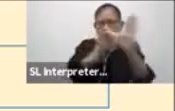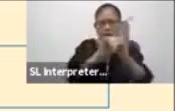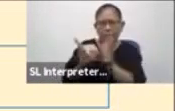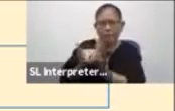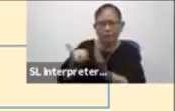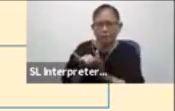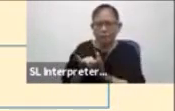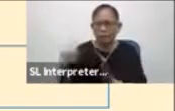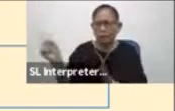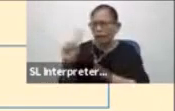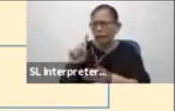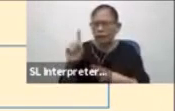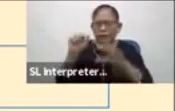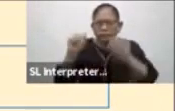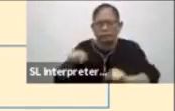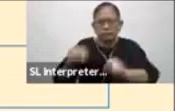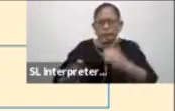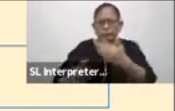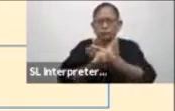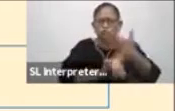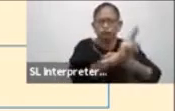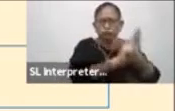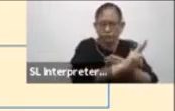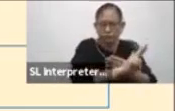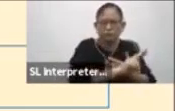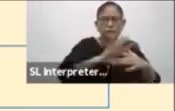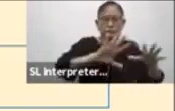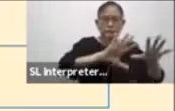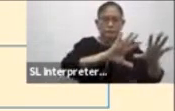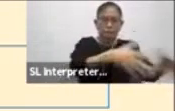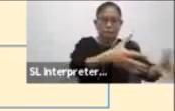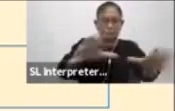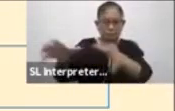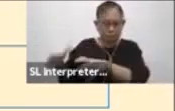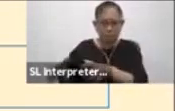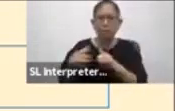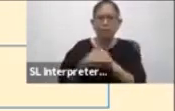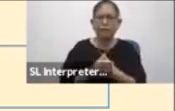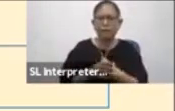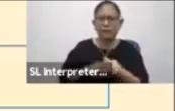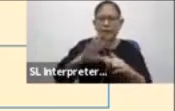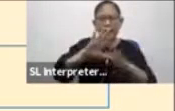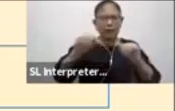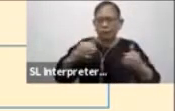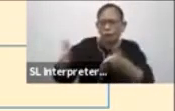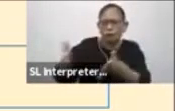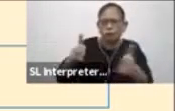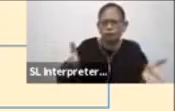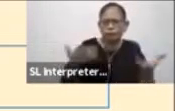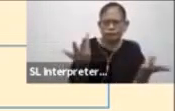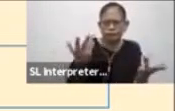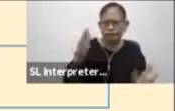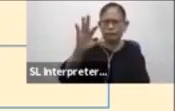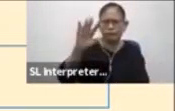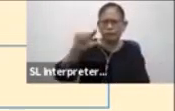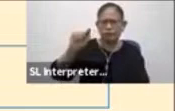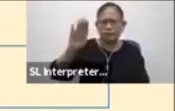potential risk of GBV among the affected population, the forms of GBV, the